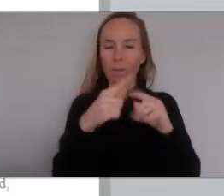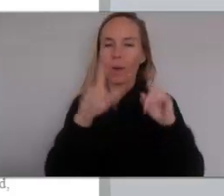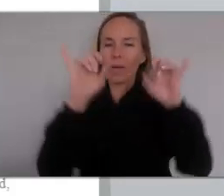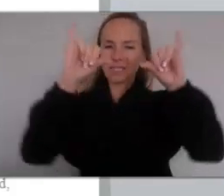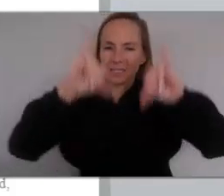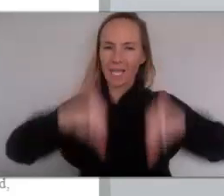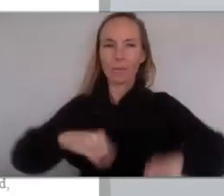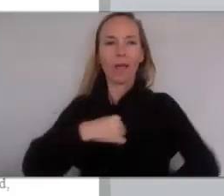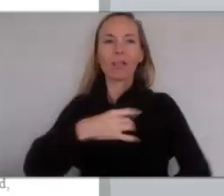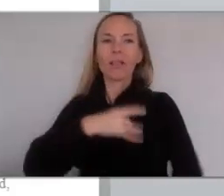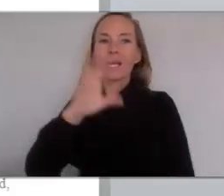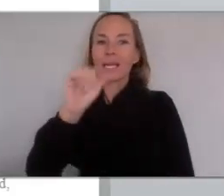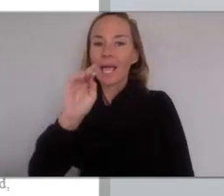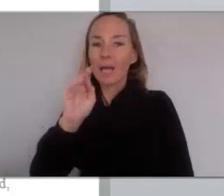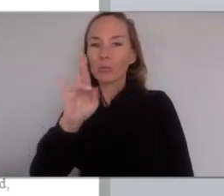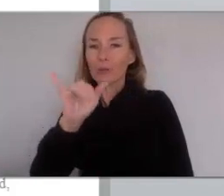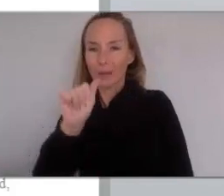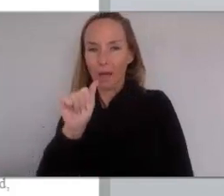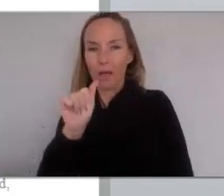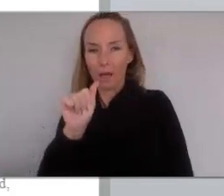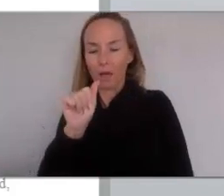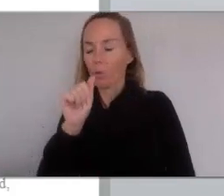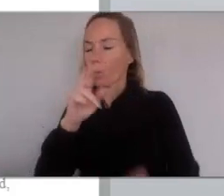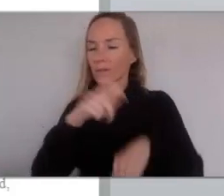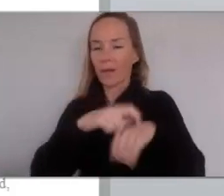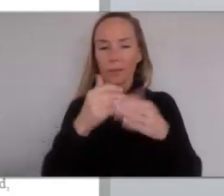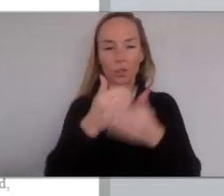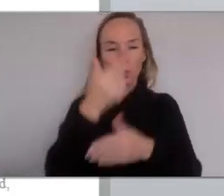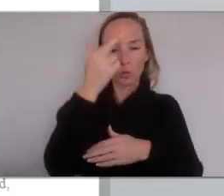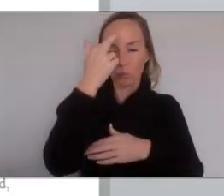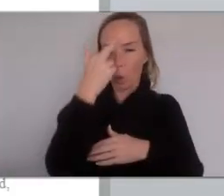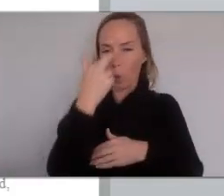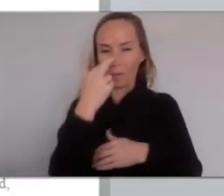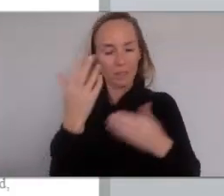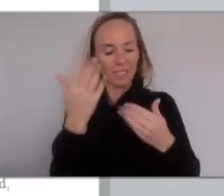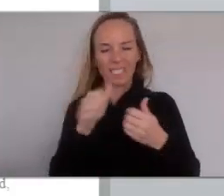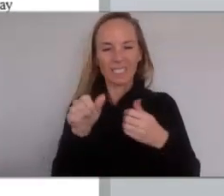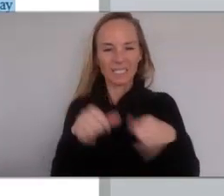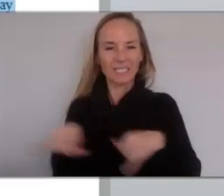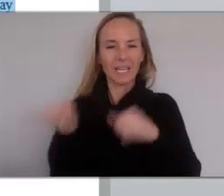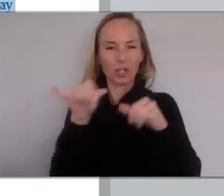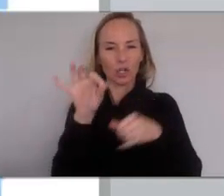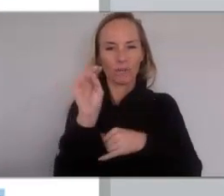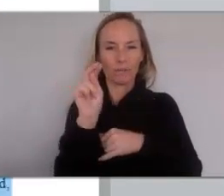like Cambria, but you can use Times New Roman, Arial, any standard font.